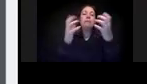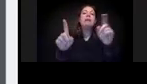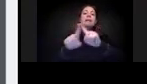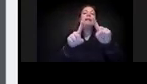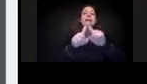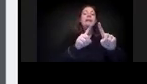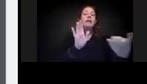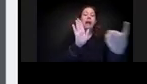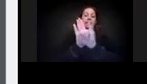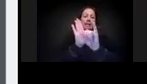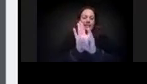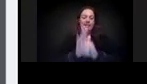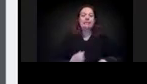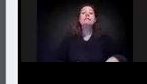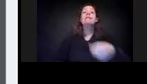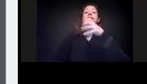a person of color,